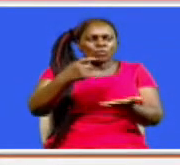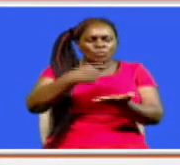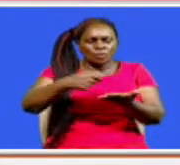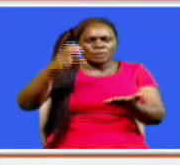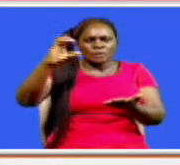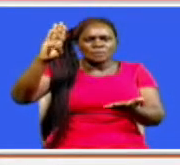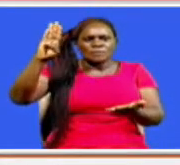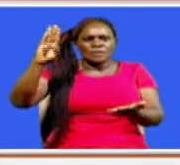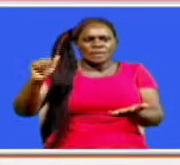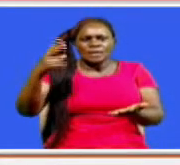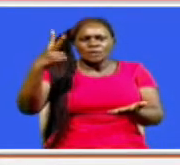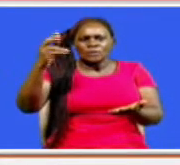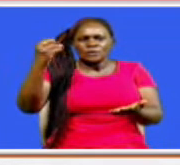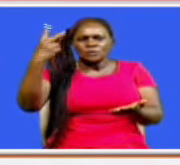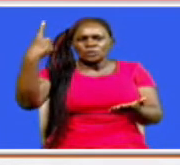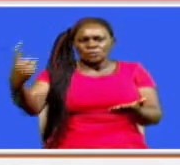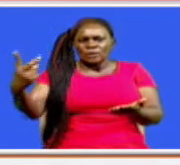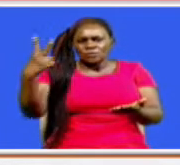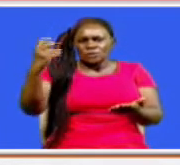CBA in